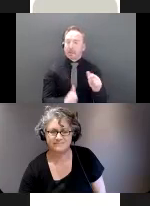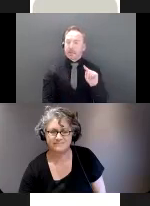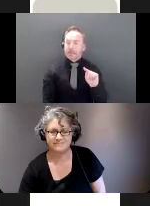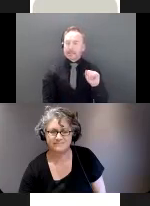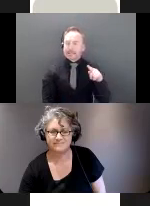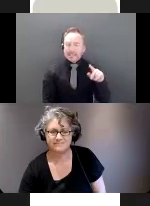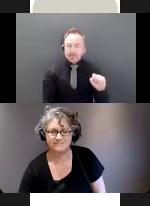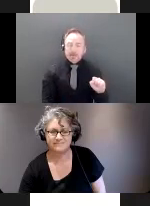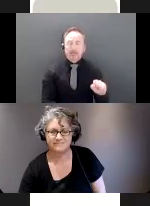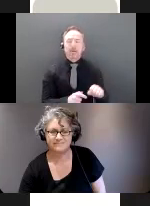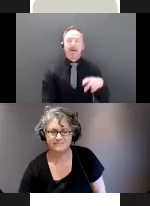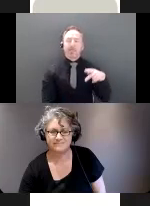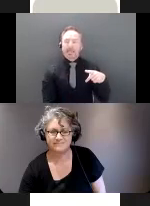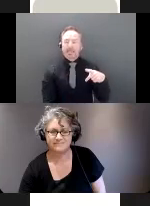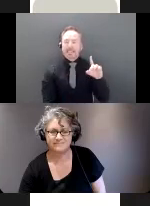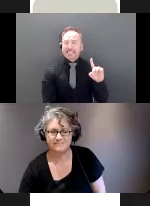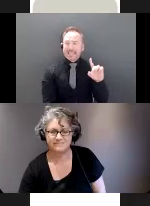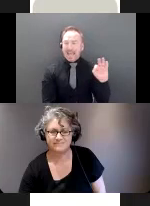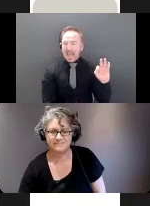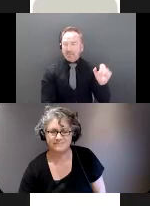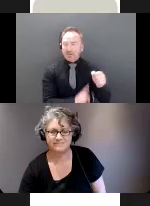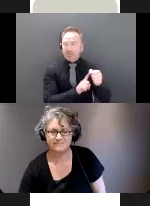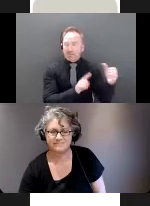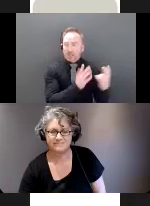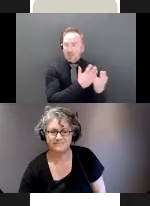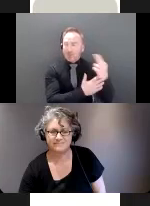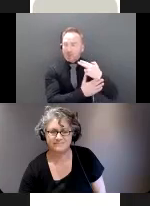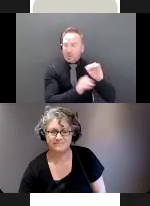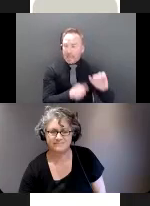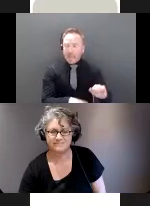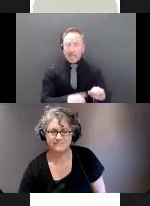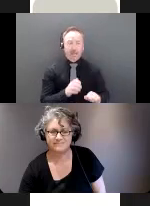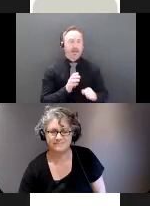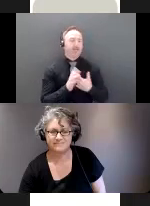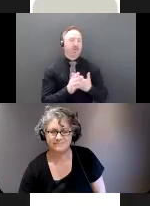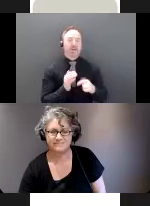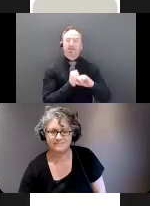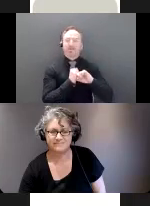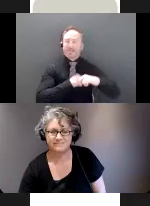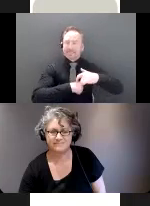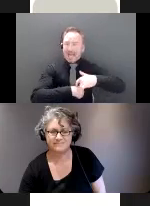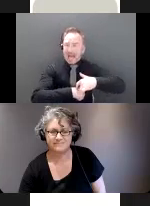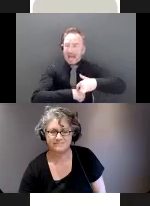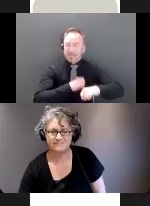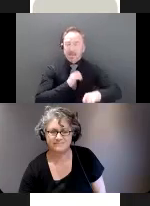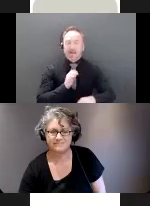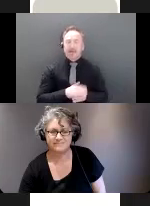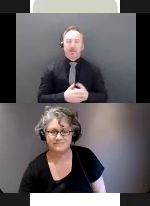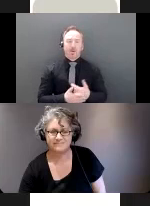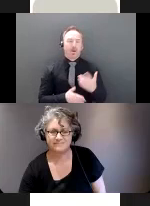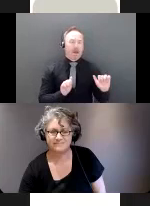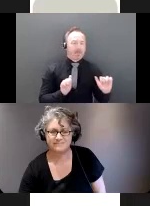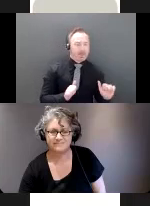them more. Scheduling that extra time. Large print resources, so that would be size